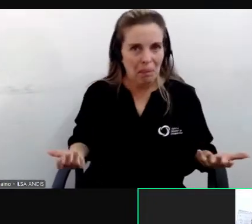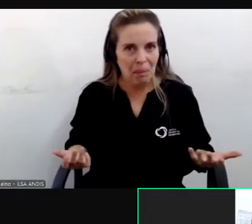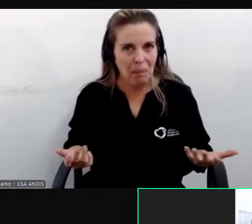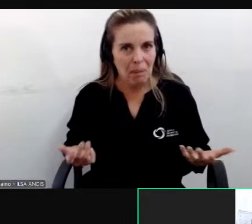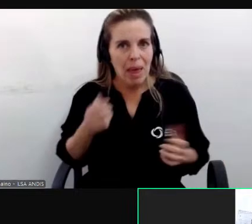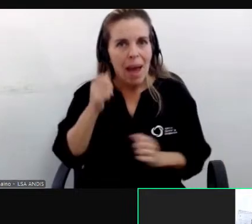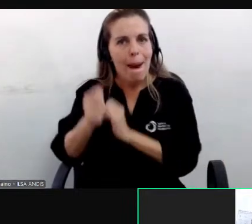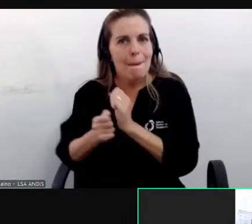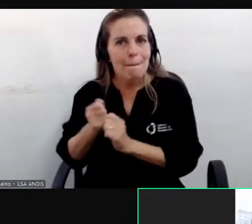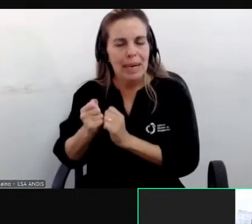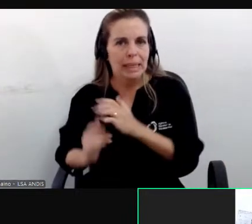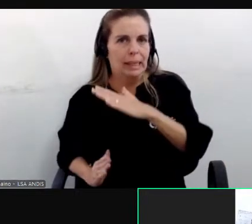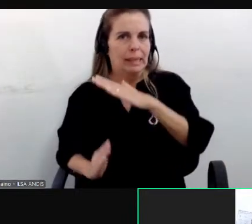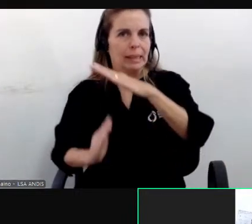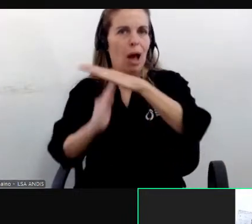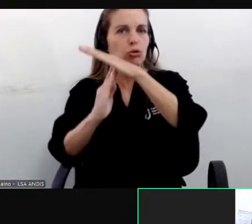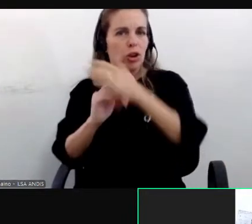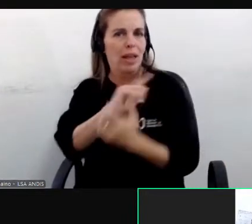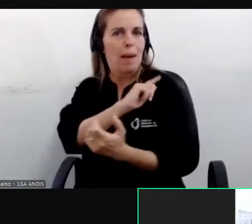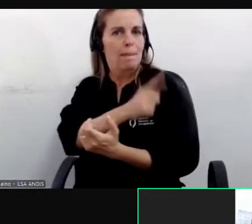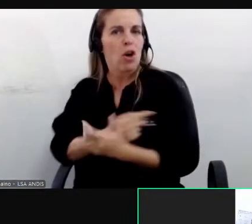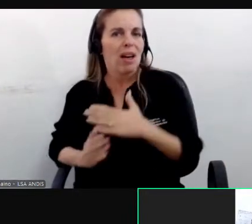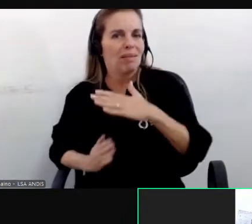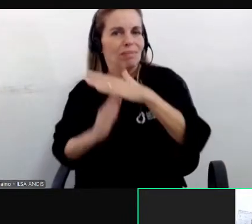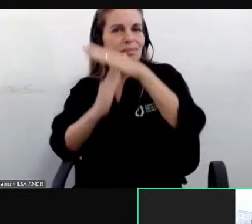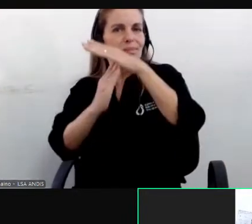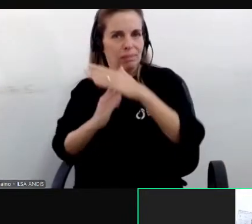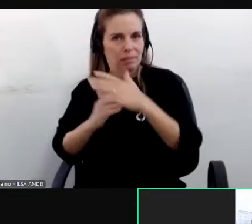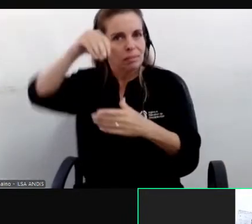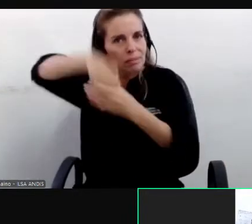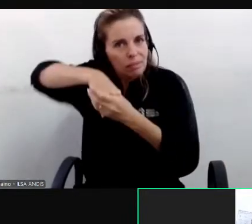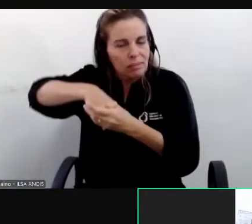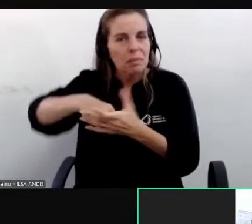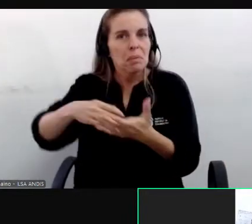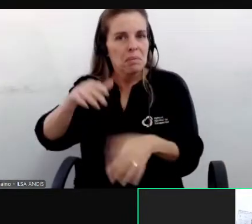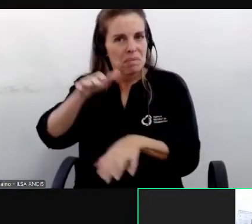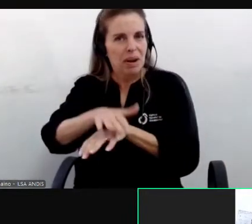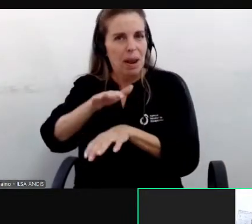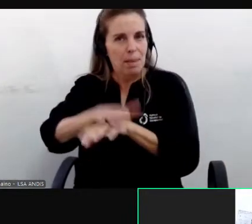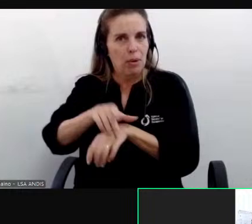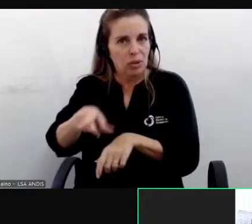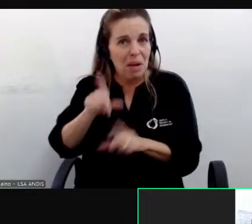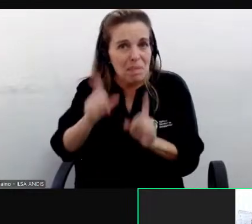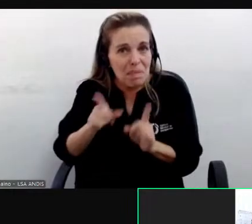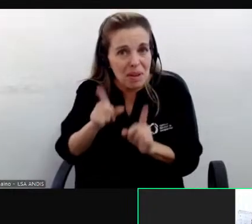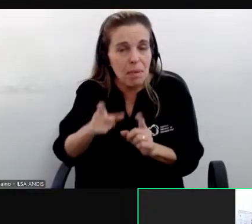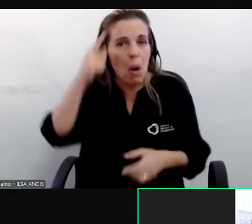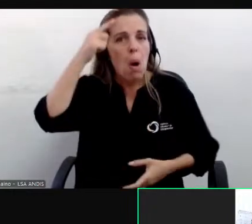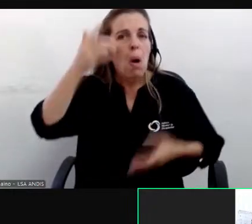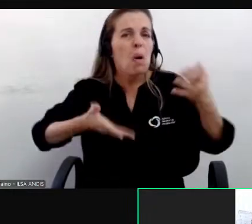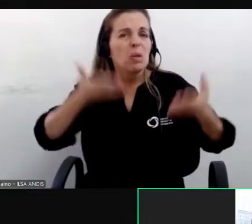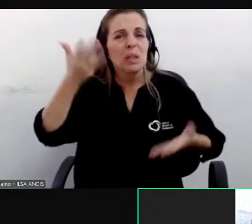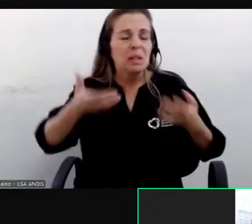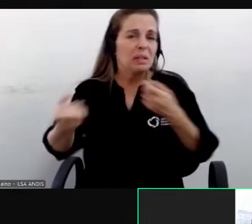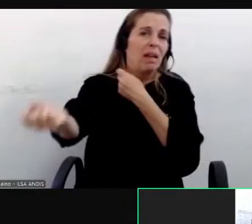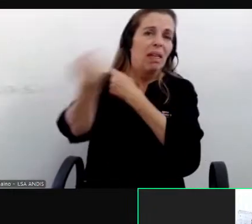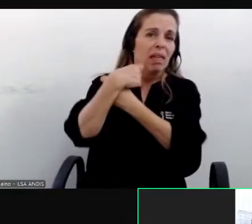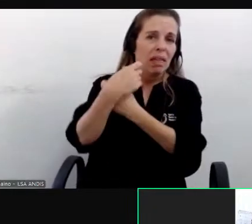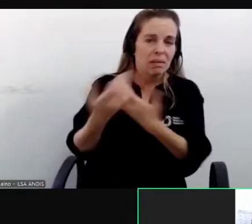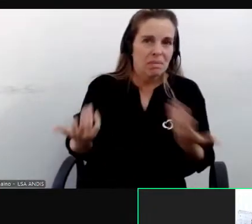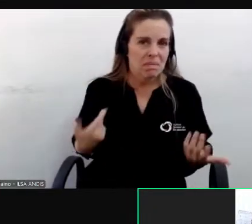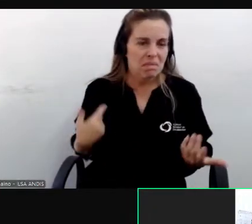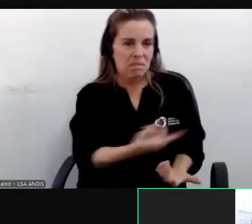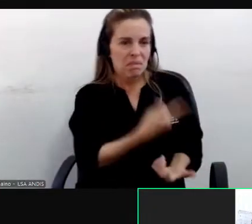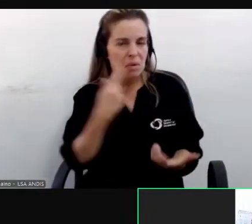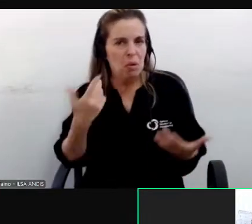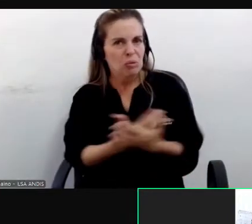involving so many people, where so much evidence has been gathered, involving people in positions of powers